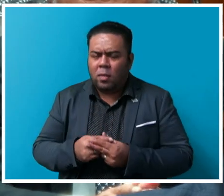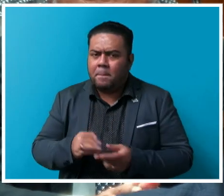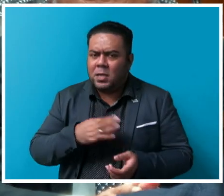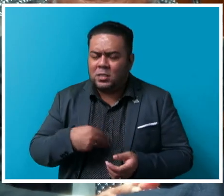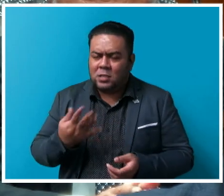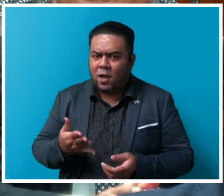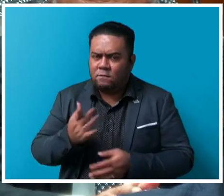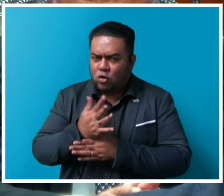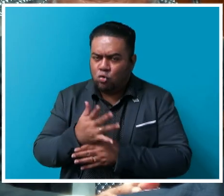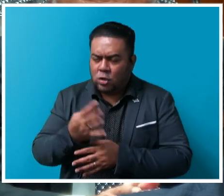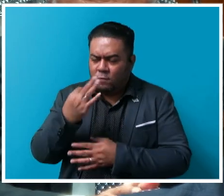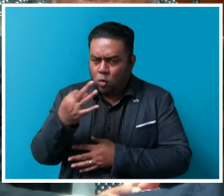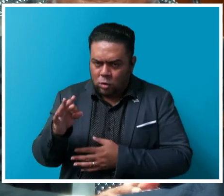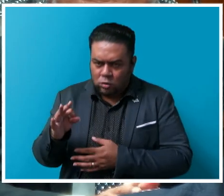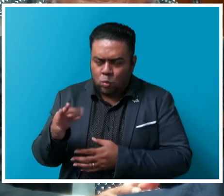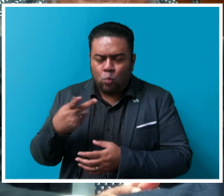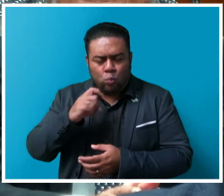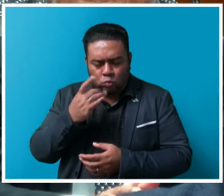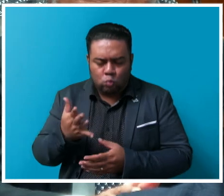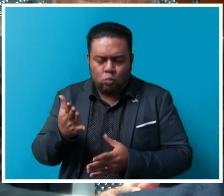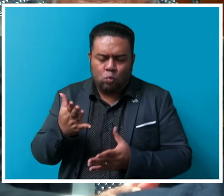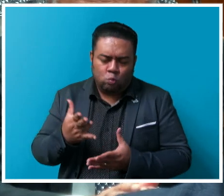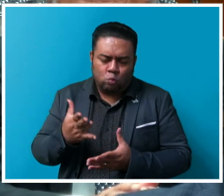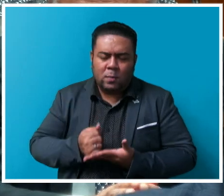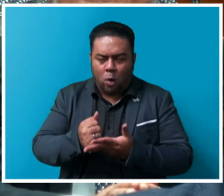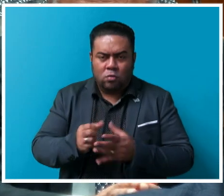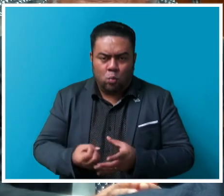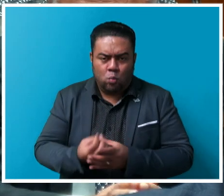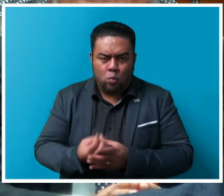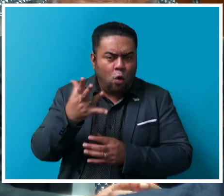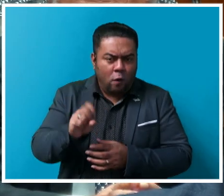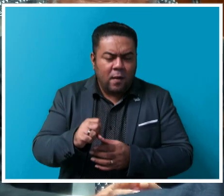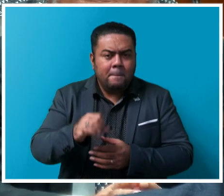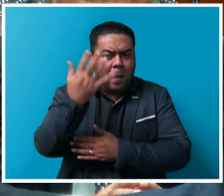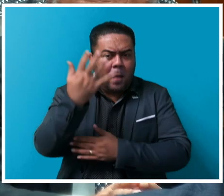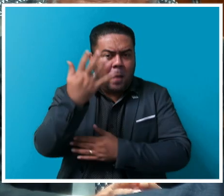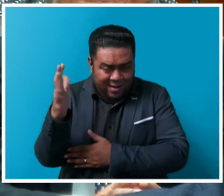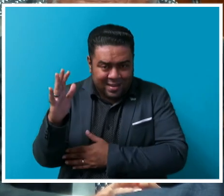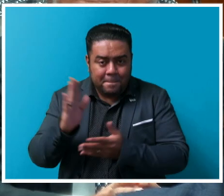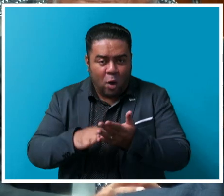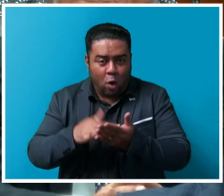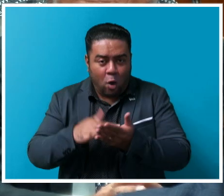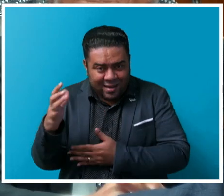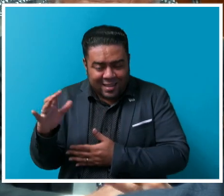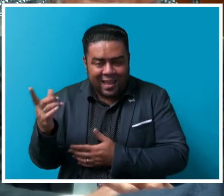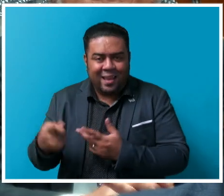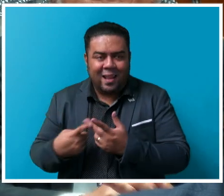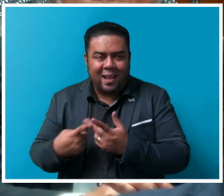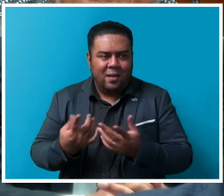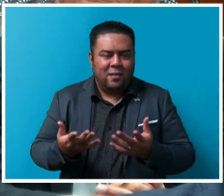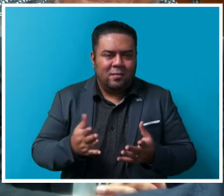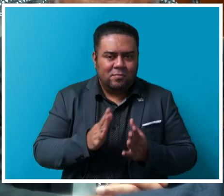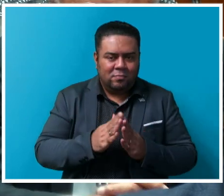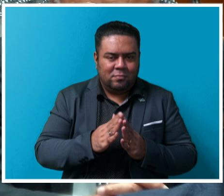legislation, which will support the growth of the mahogany industry and ultimately become a major industry in